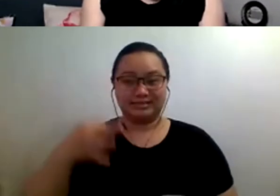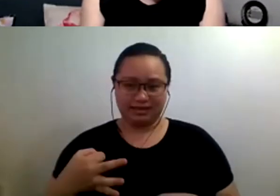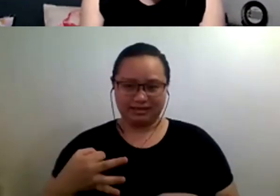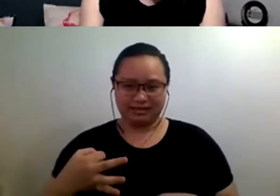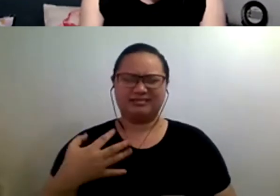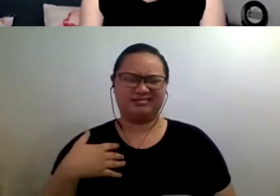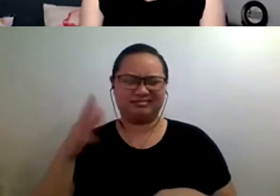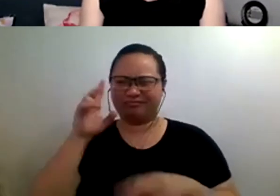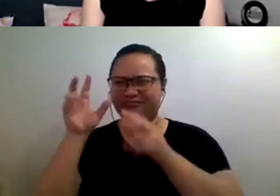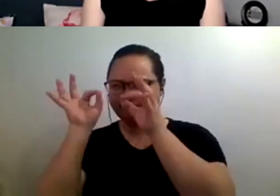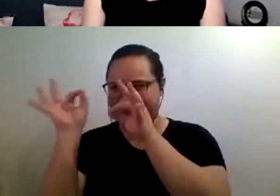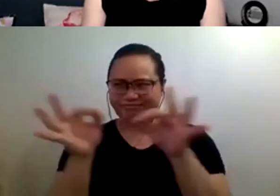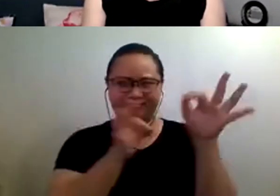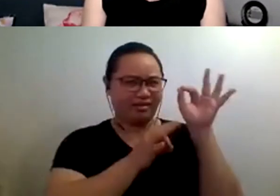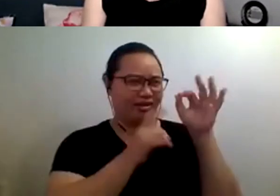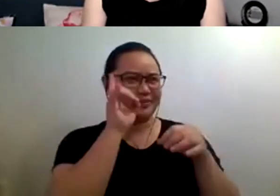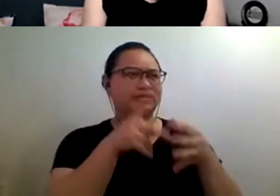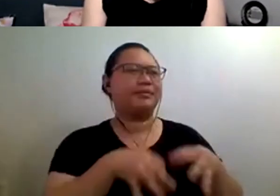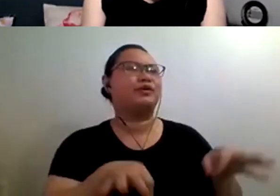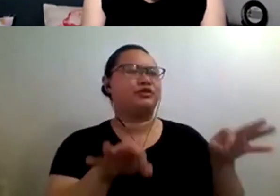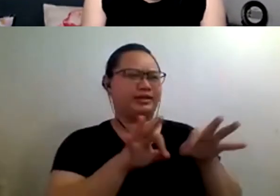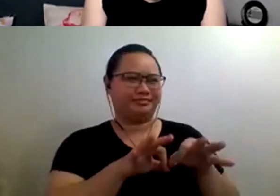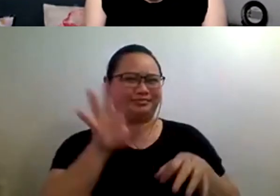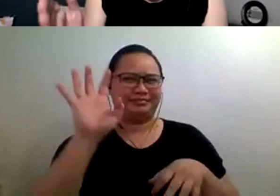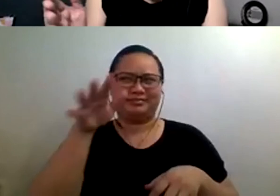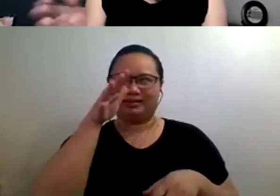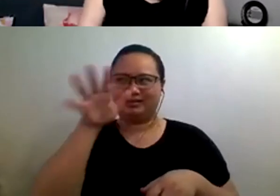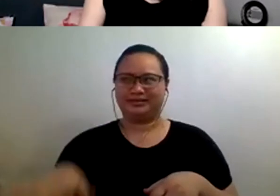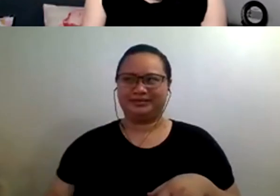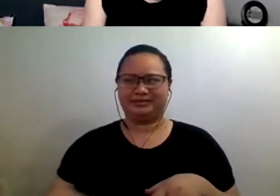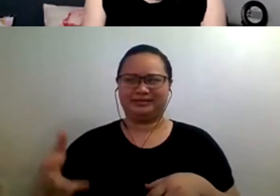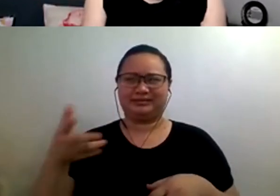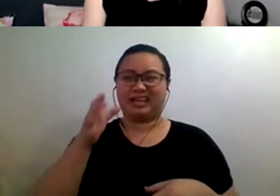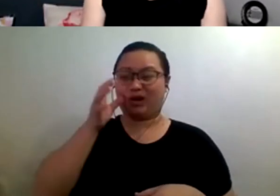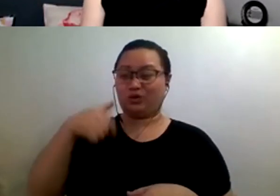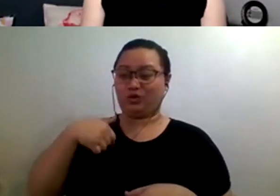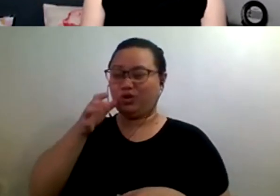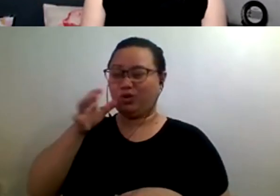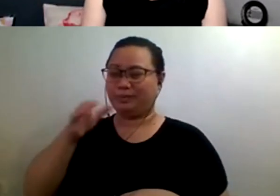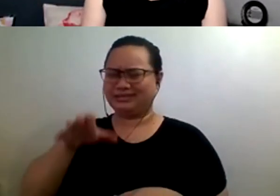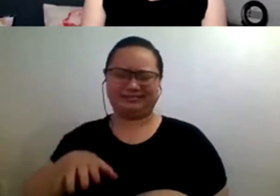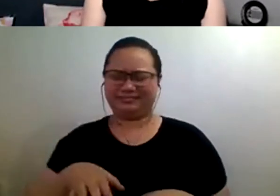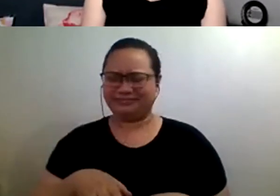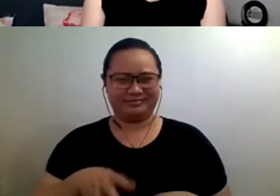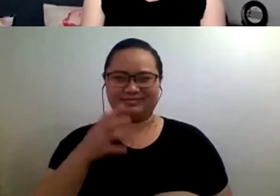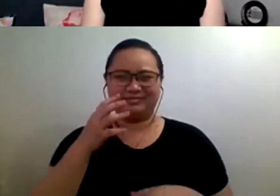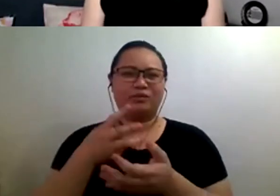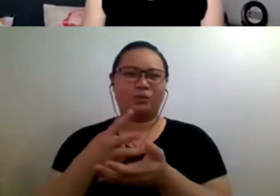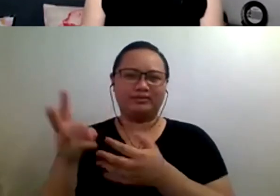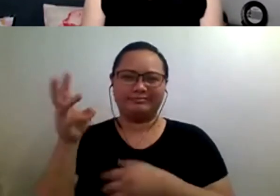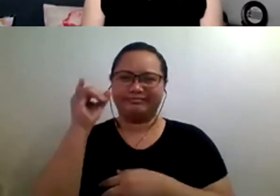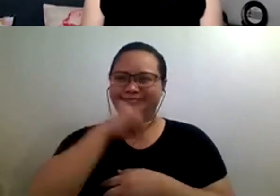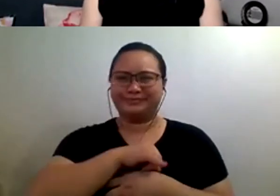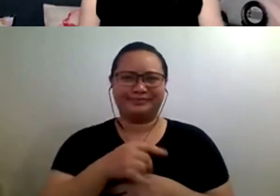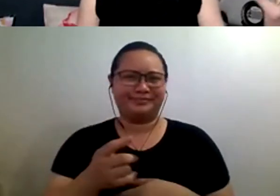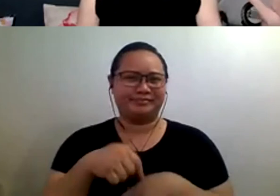matter. And so I will not put it in commenting, like making myself sit